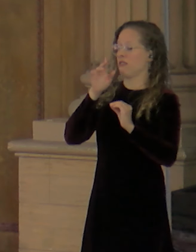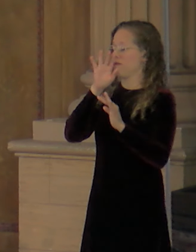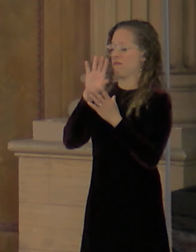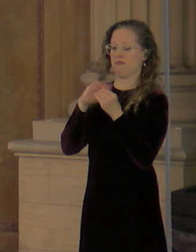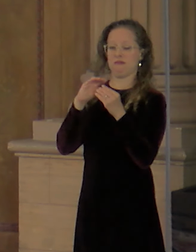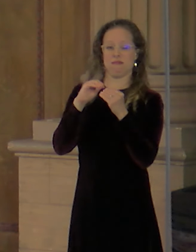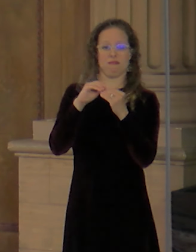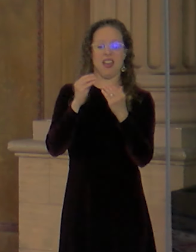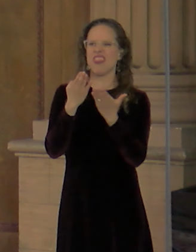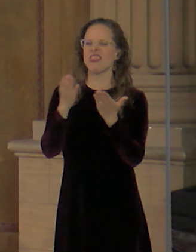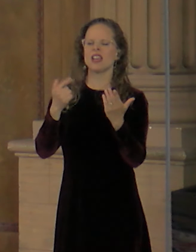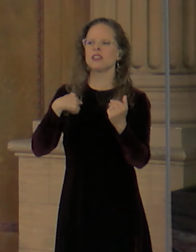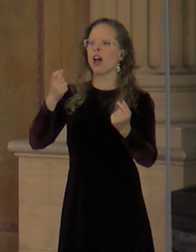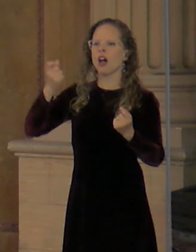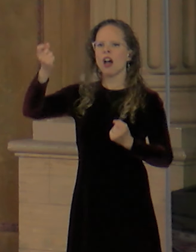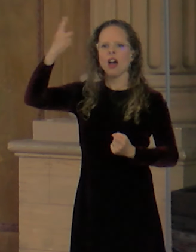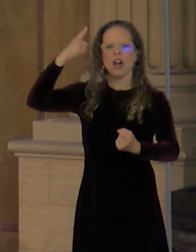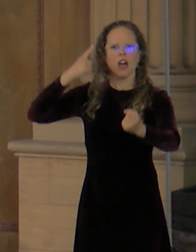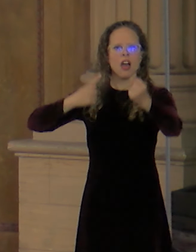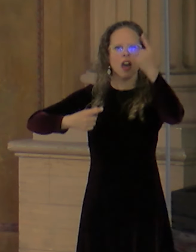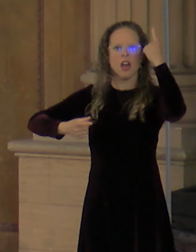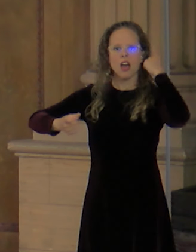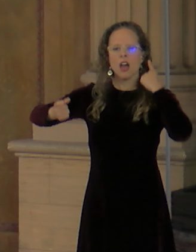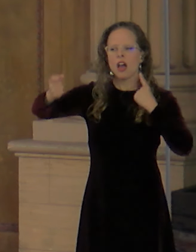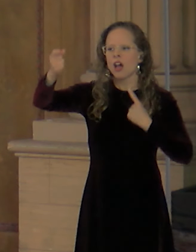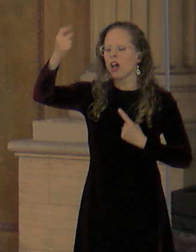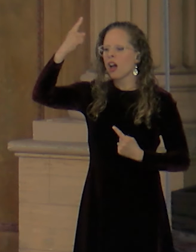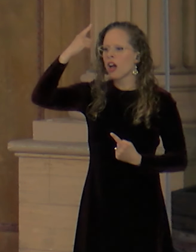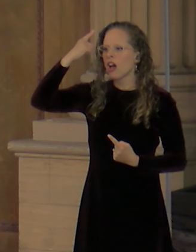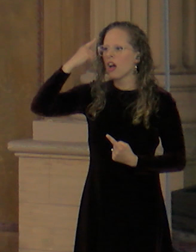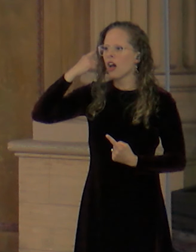understand, things too wonderful for me, which I did not know.